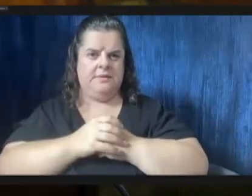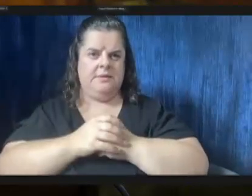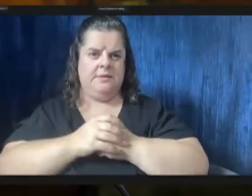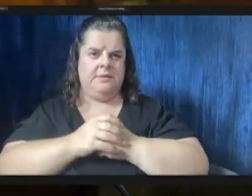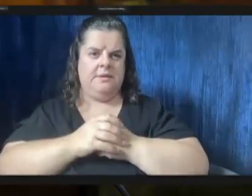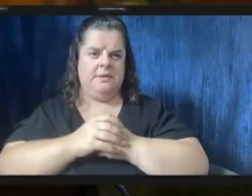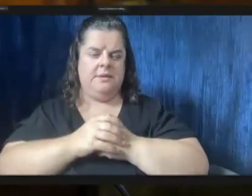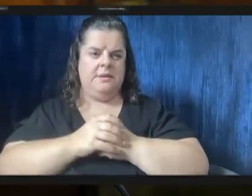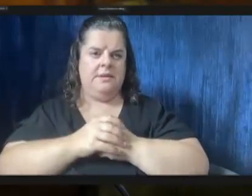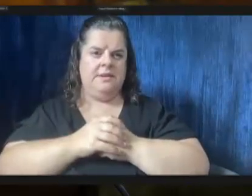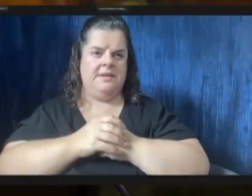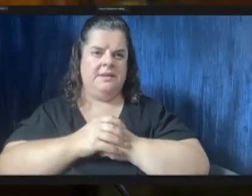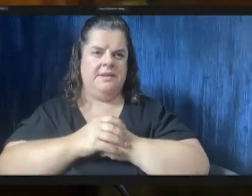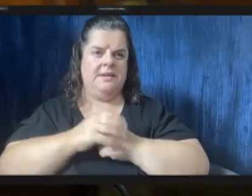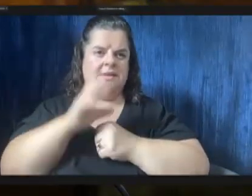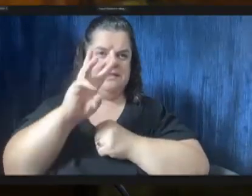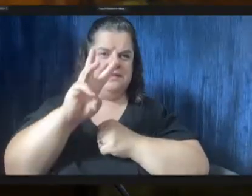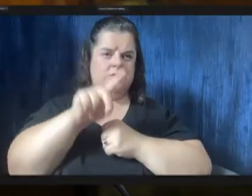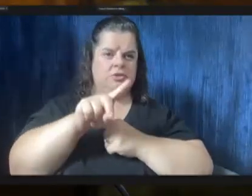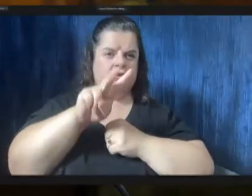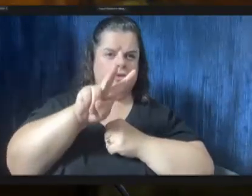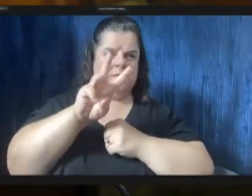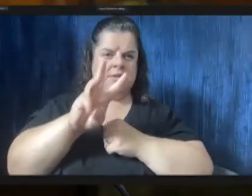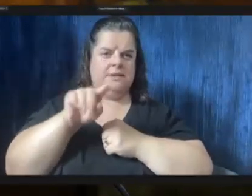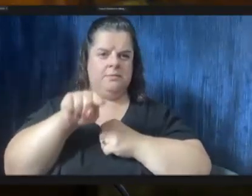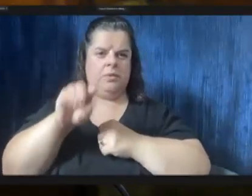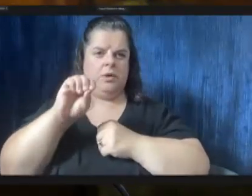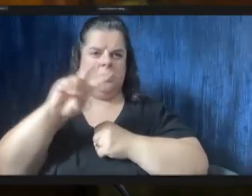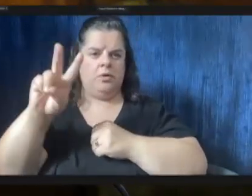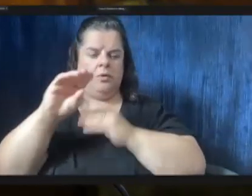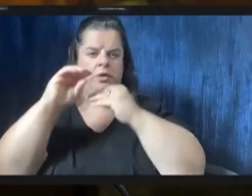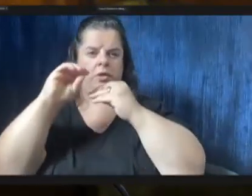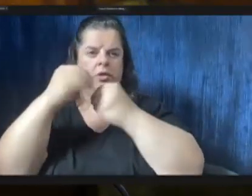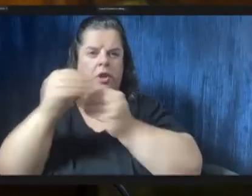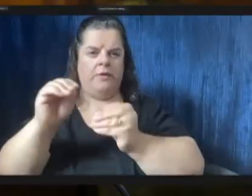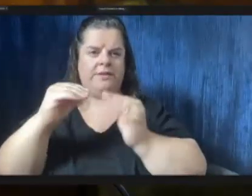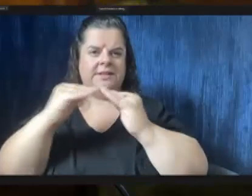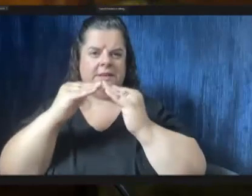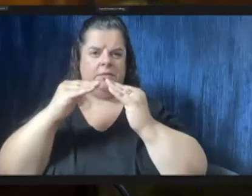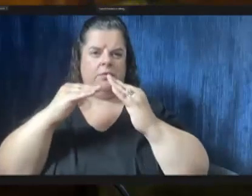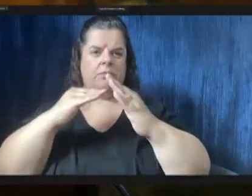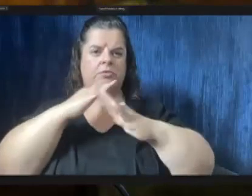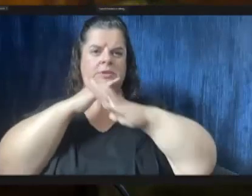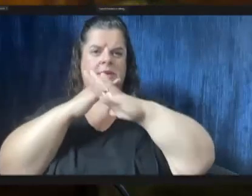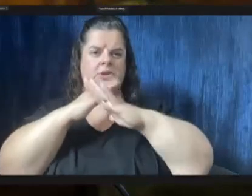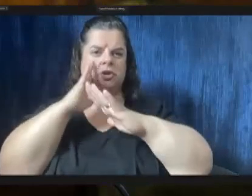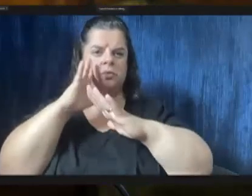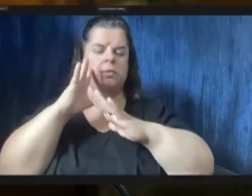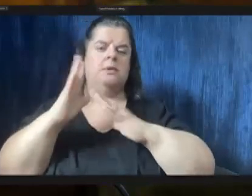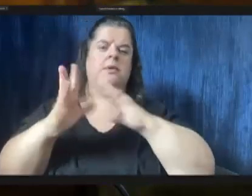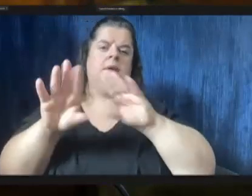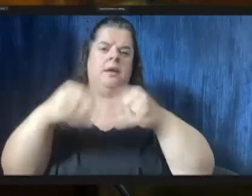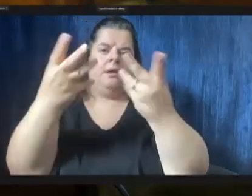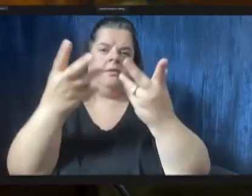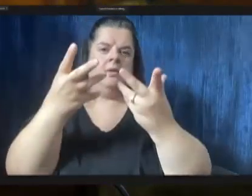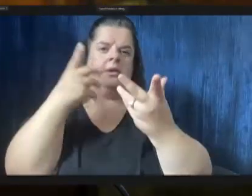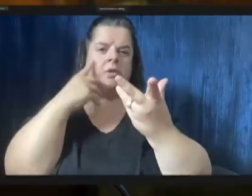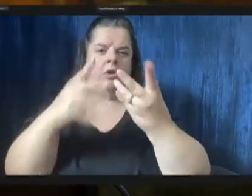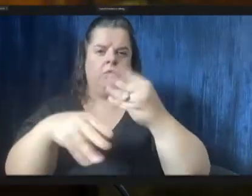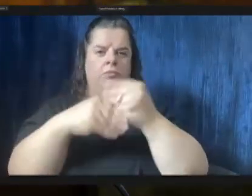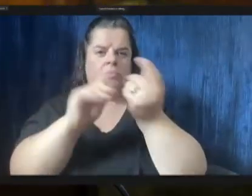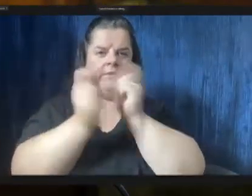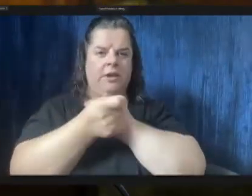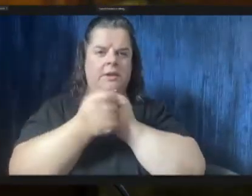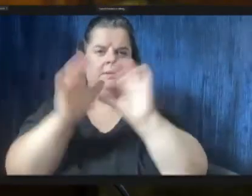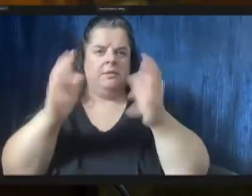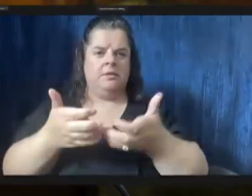At 626.02, the Office of Equal Protection hereby promulgates a revised set of appropriate regulations in order to enforce